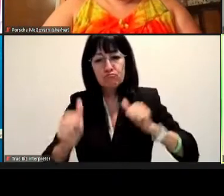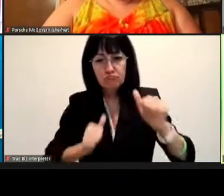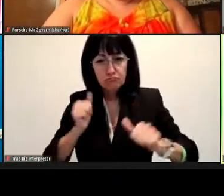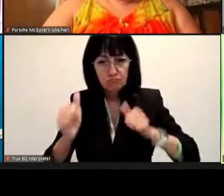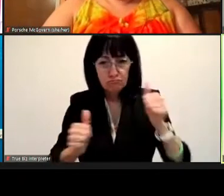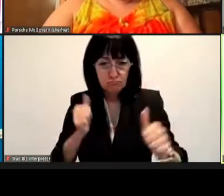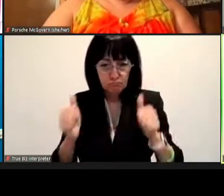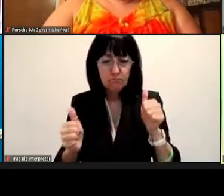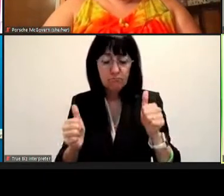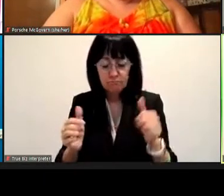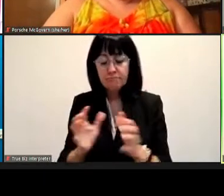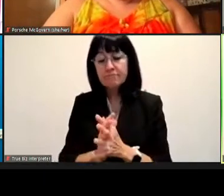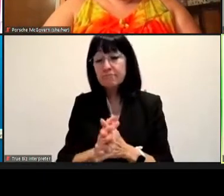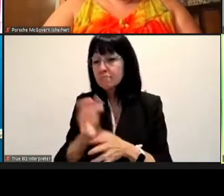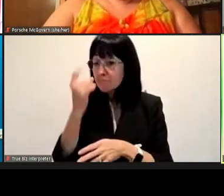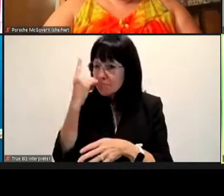of,